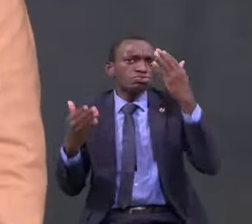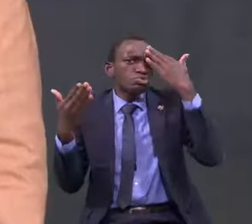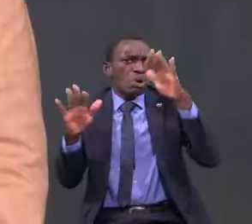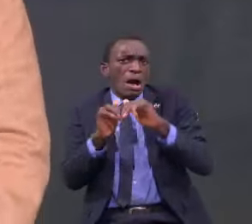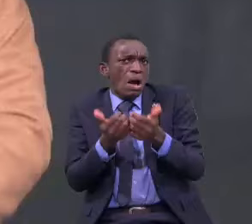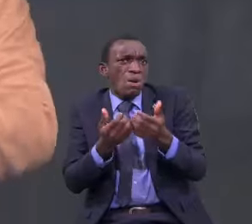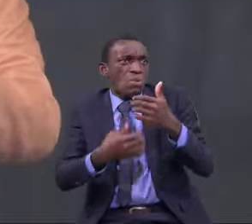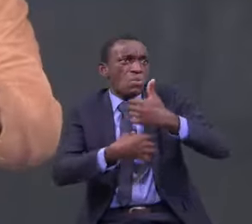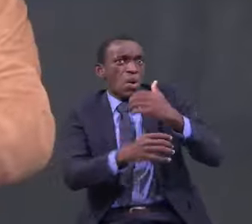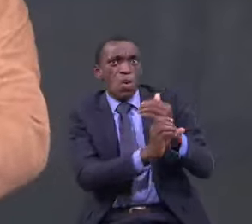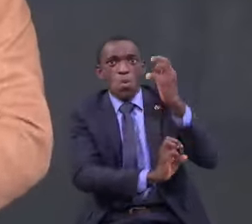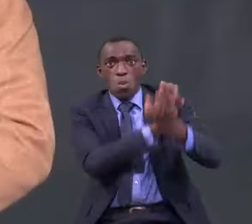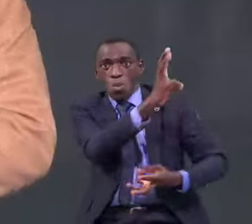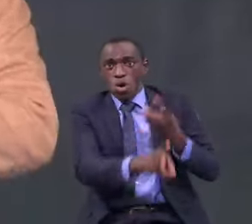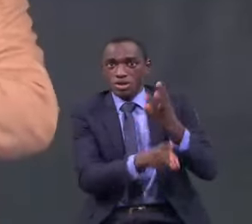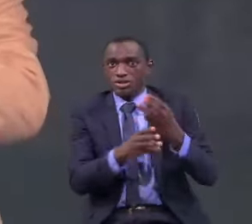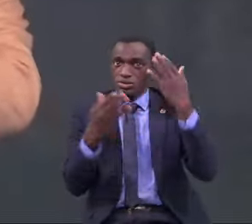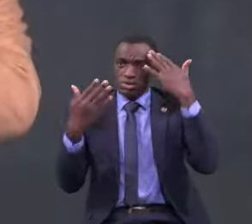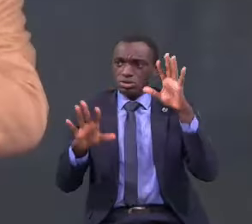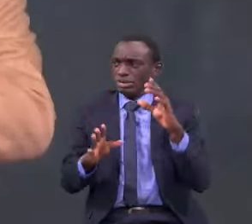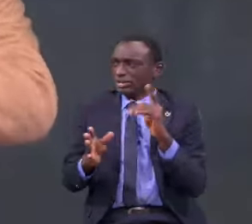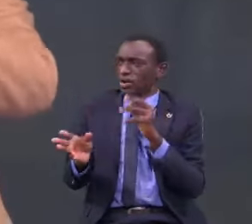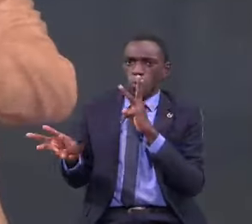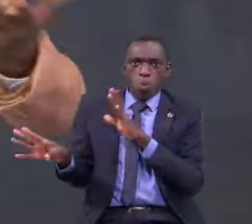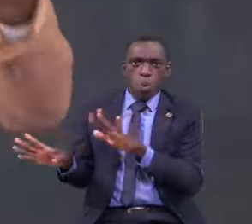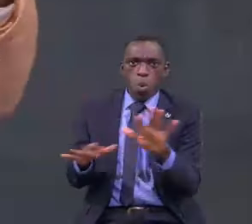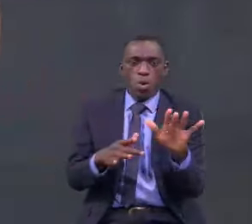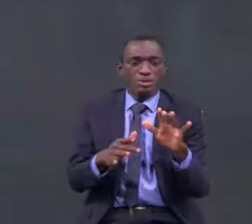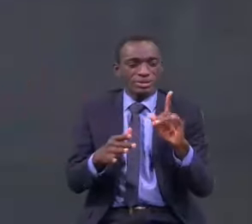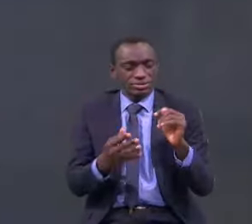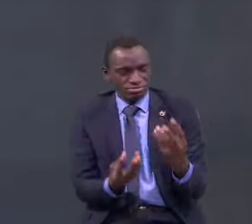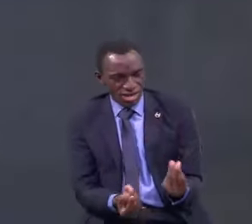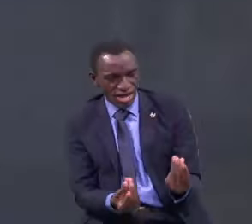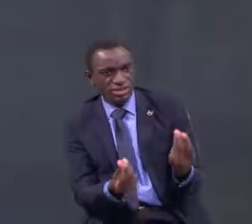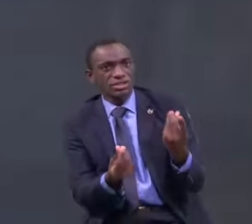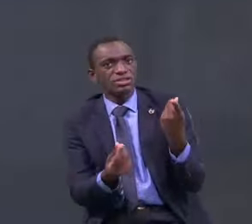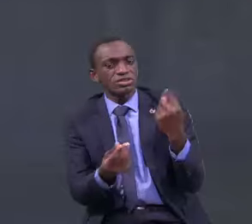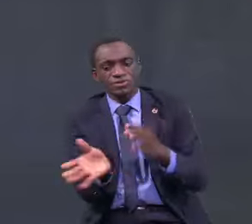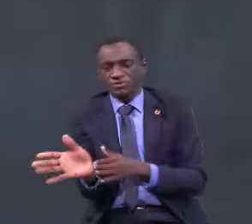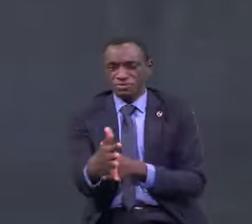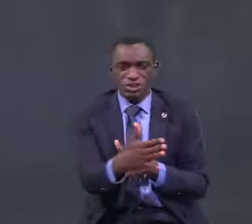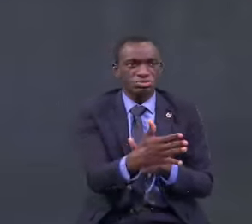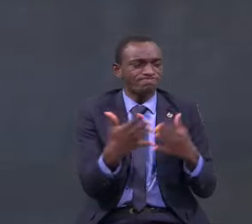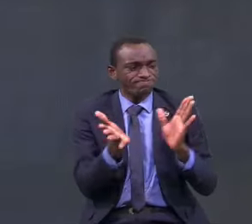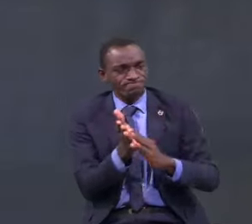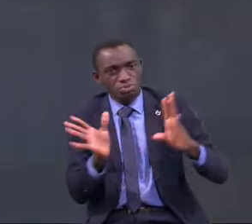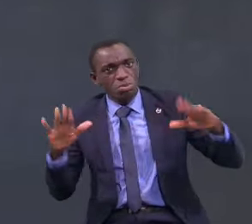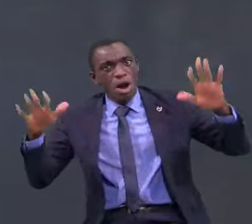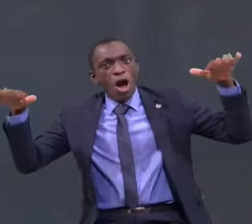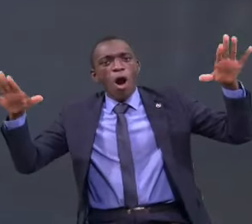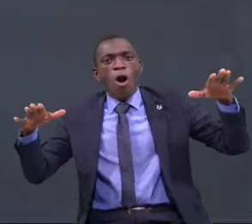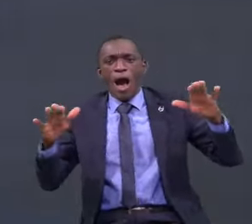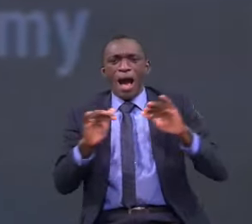The sea, the land, the fish, the bird. To conquer, he must study.